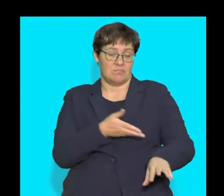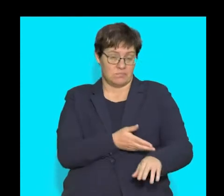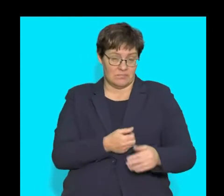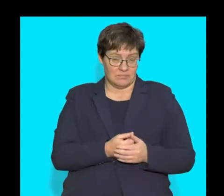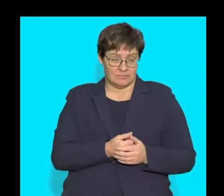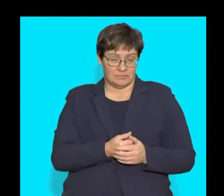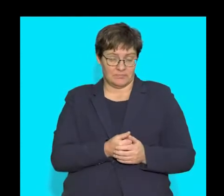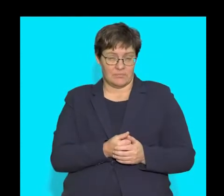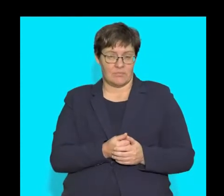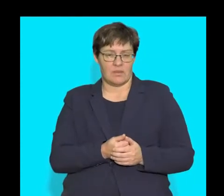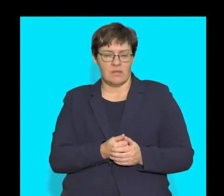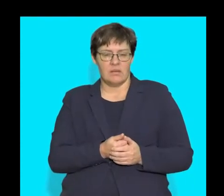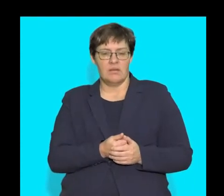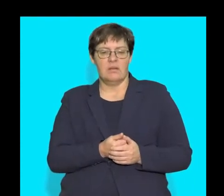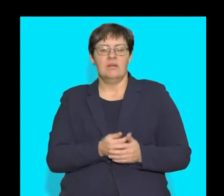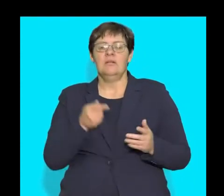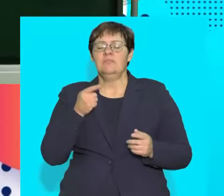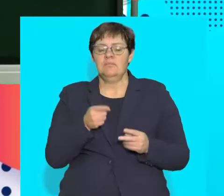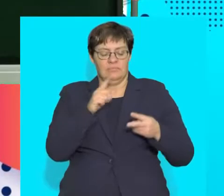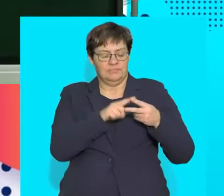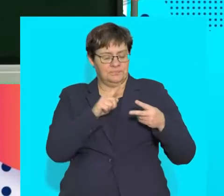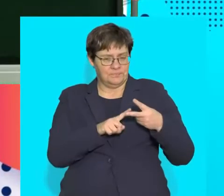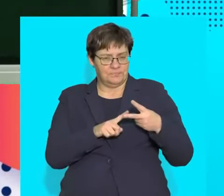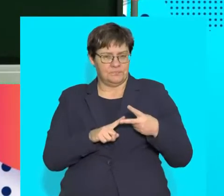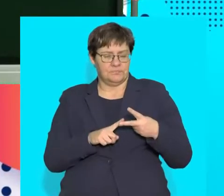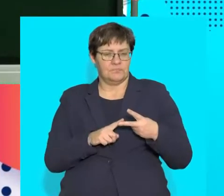bloodstream. Essentially what we say is that these two